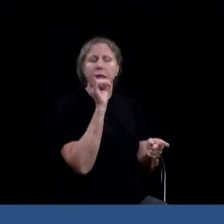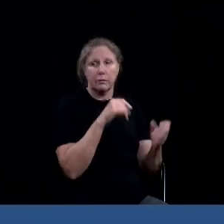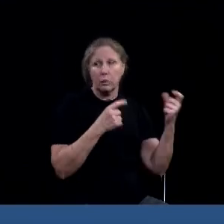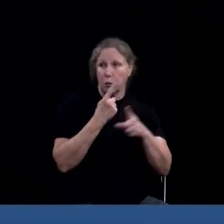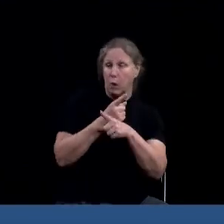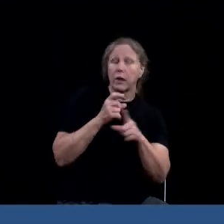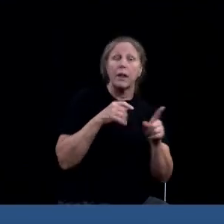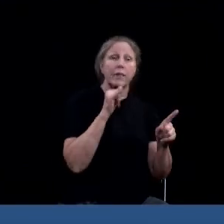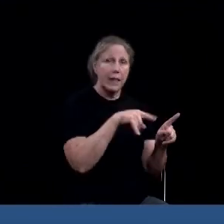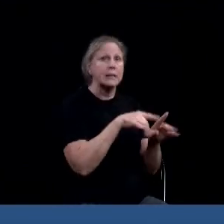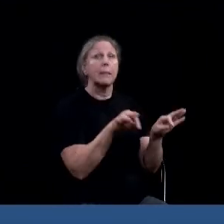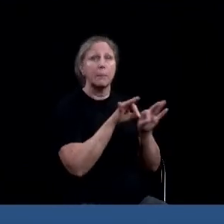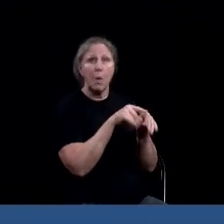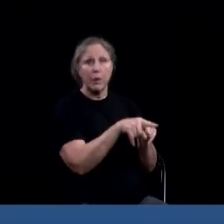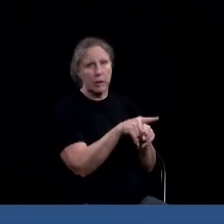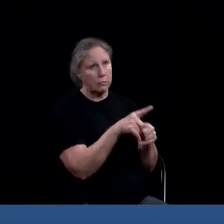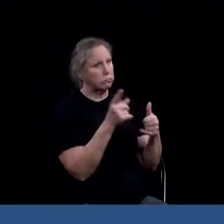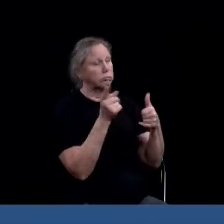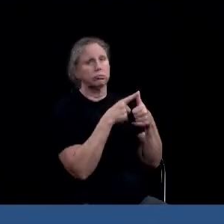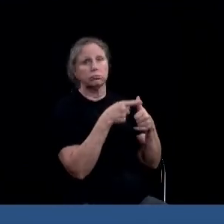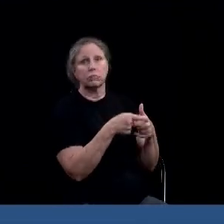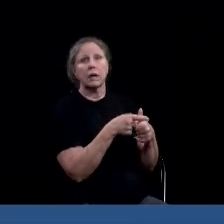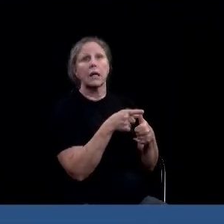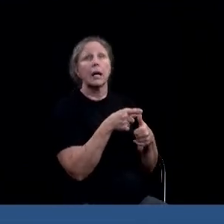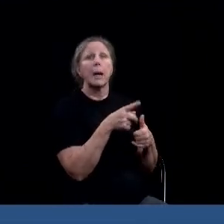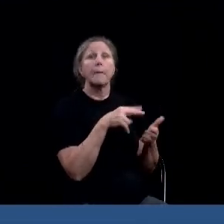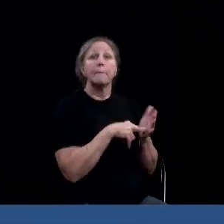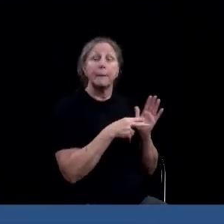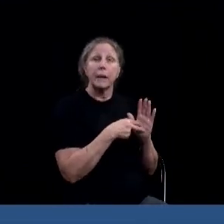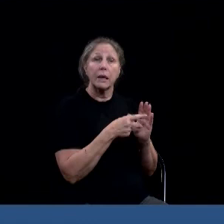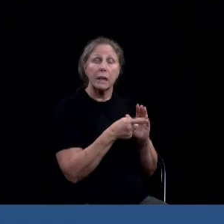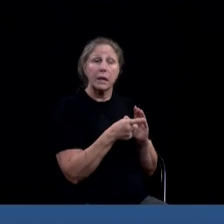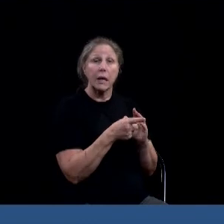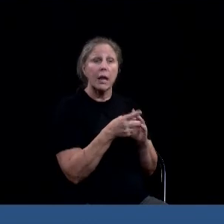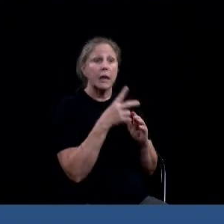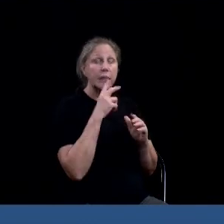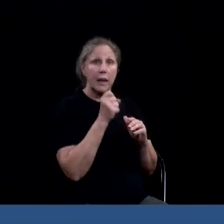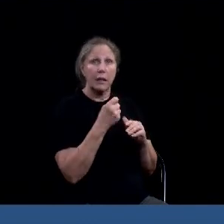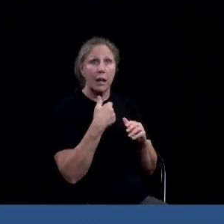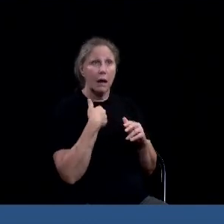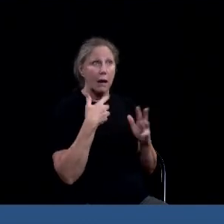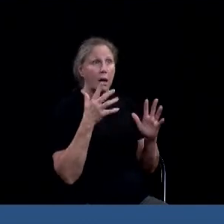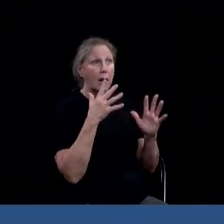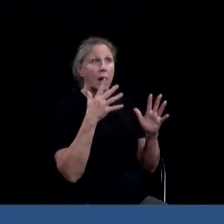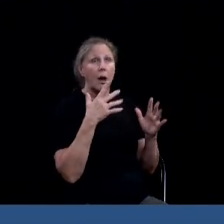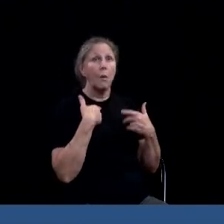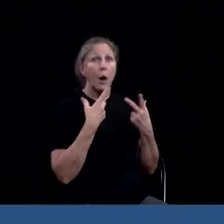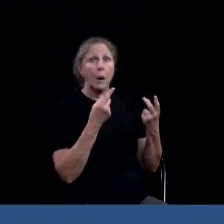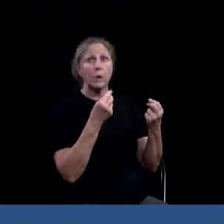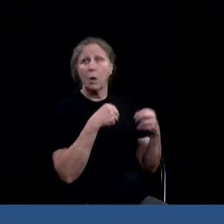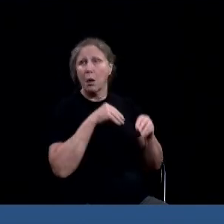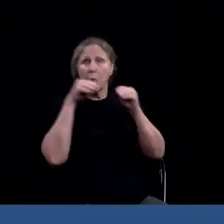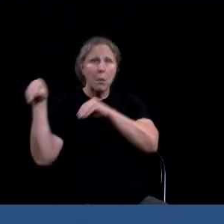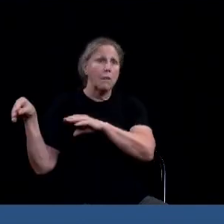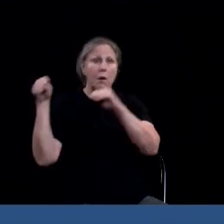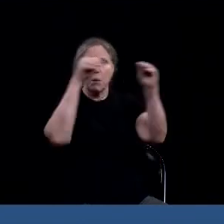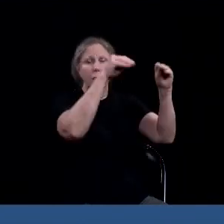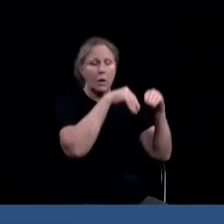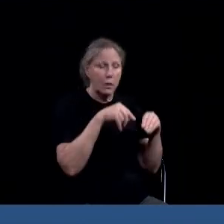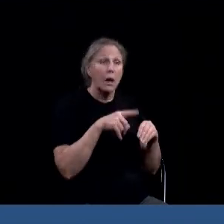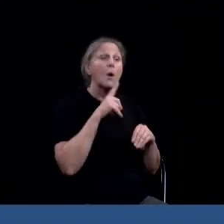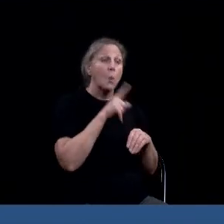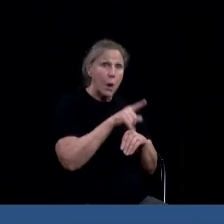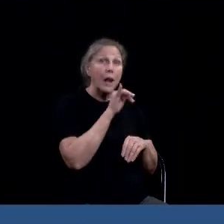have to be displaced, even though it is time for a much needed upgrade to their living, because we all know